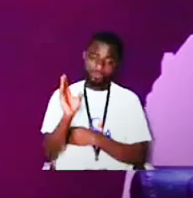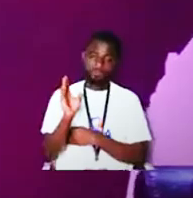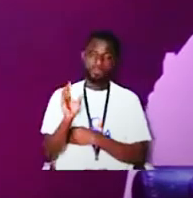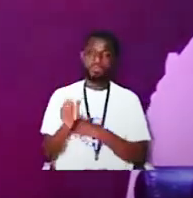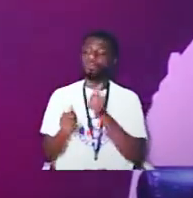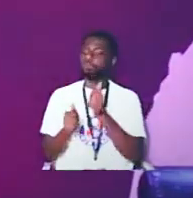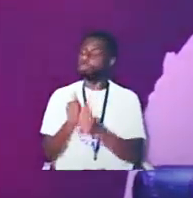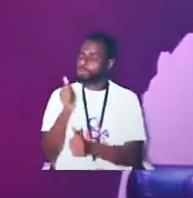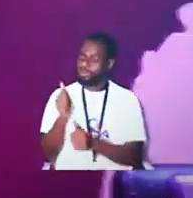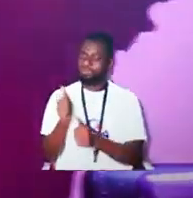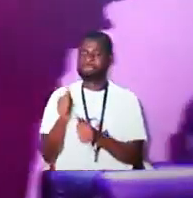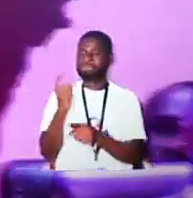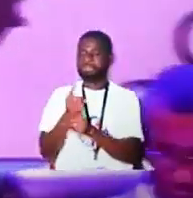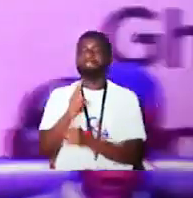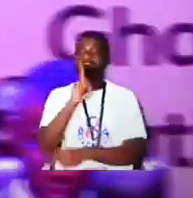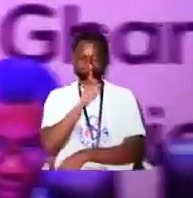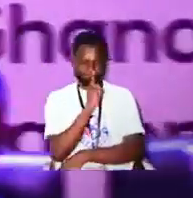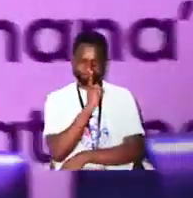you keep quiet.